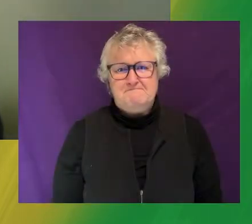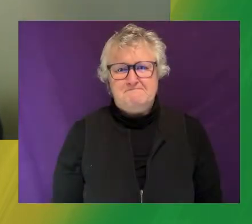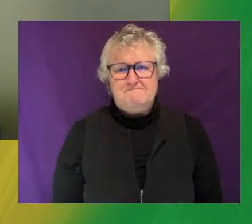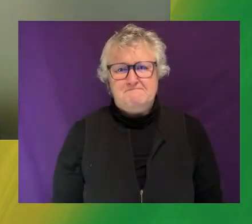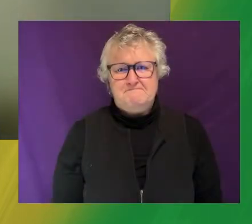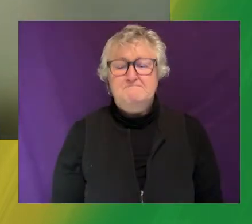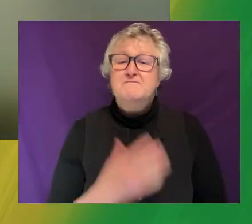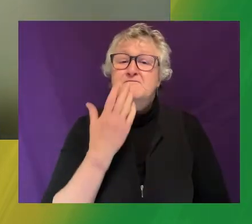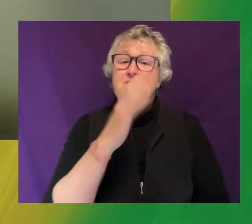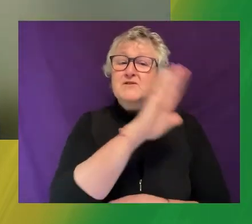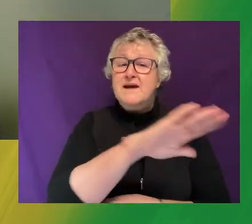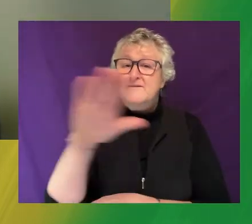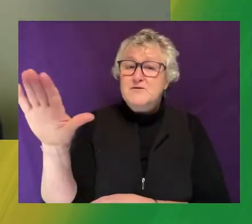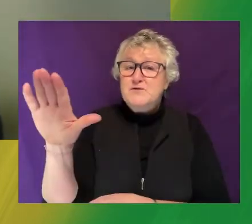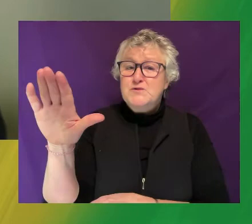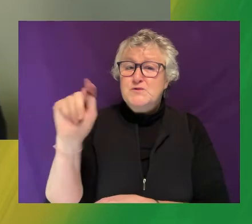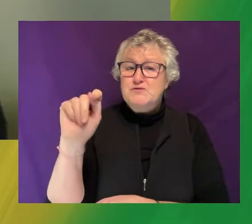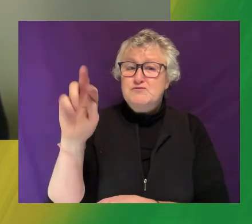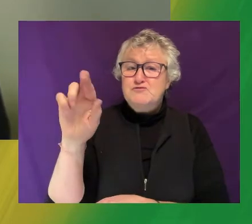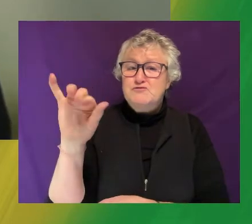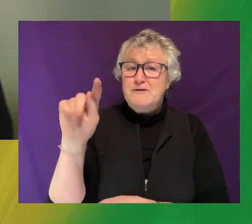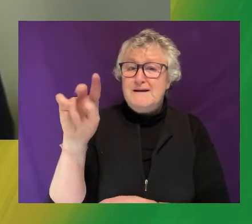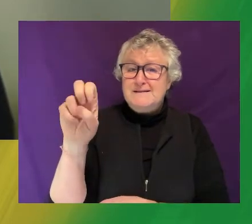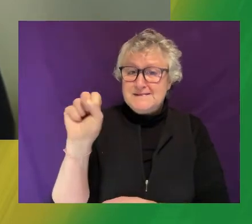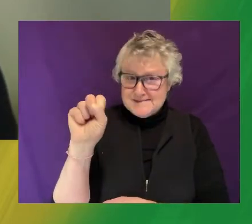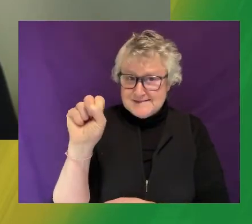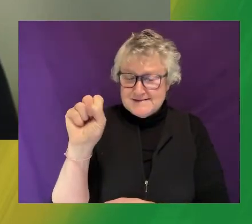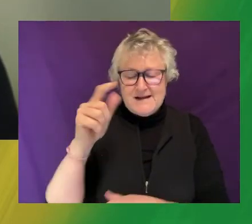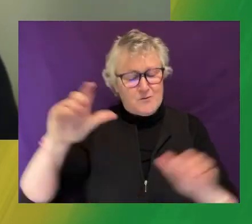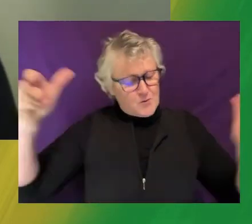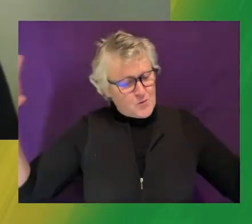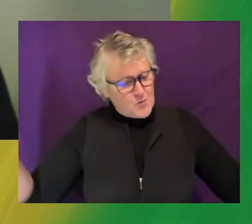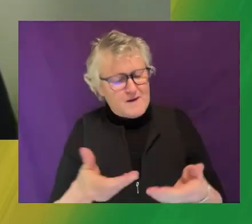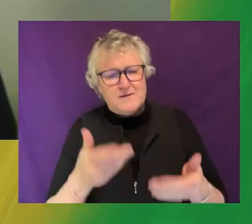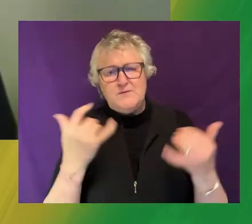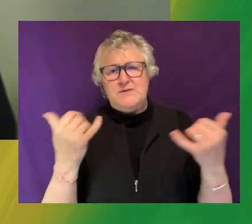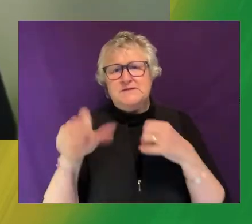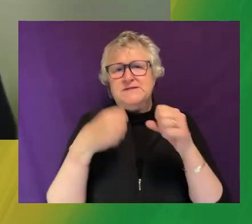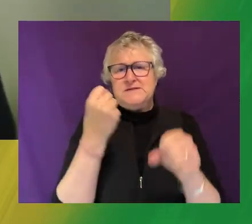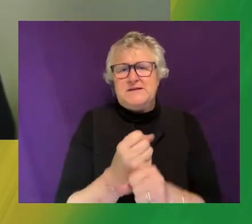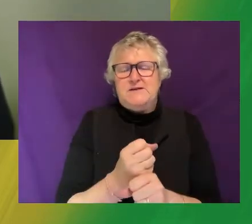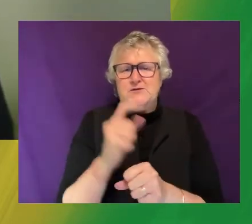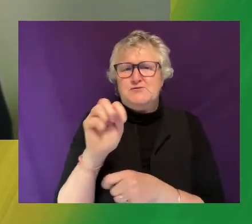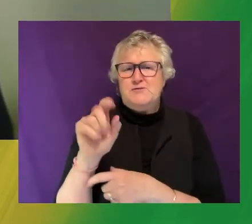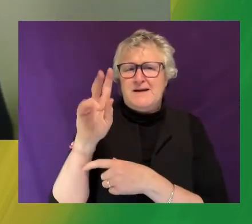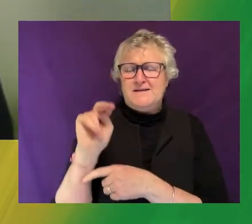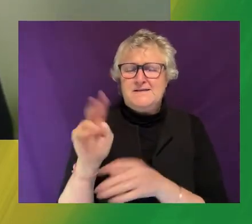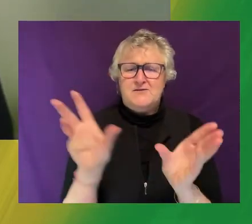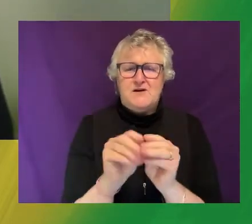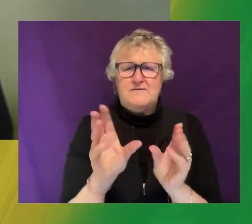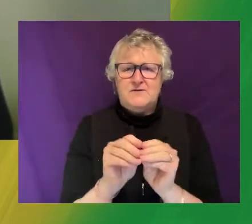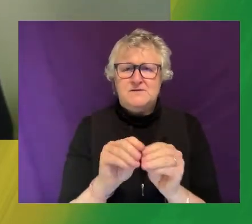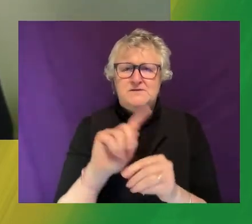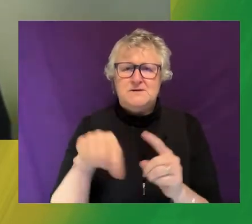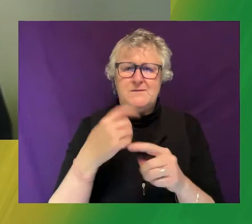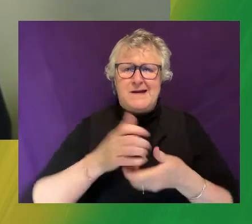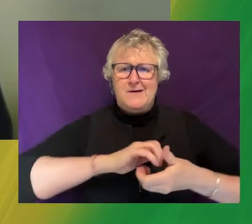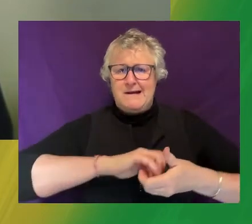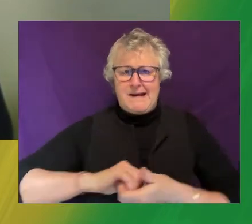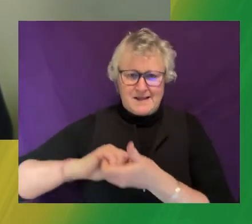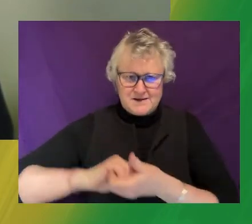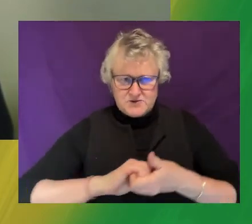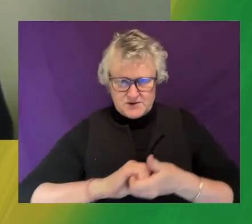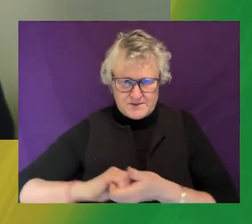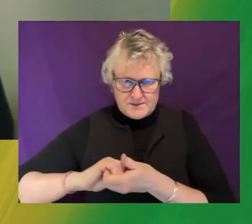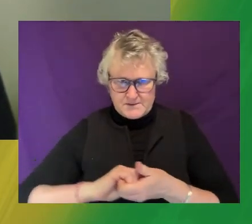Good afternoon, Tritons, and welcome to this year's Triton Leaders Conference for Allyship. On behalf of UC